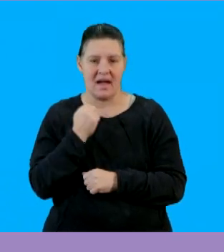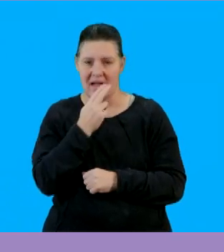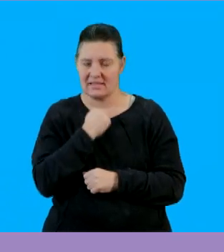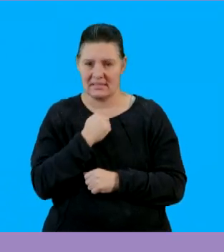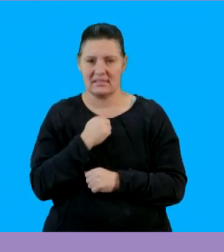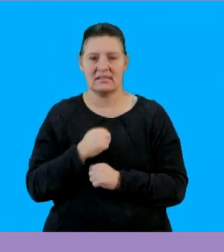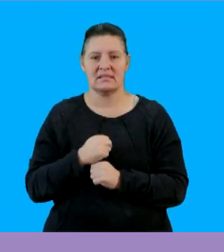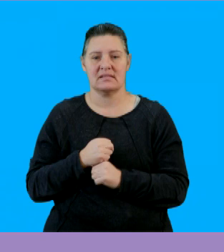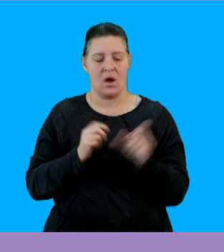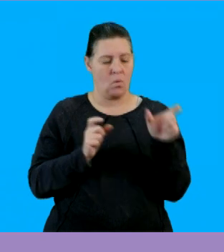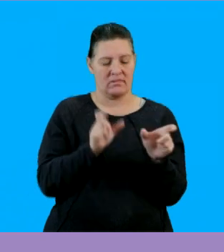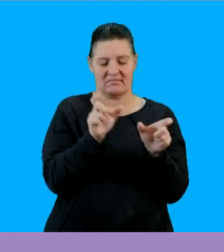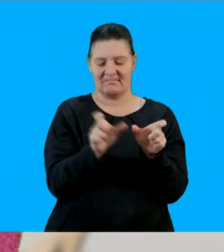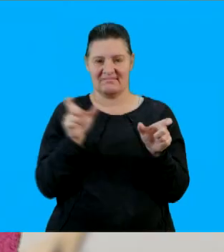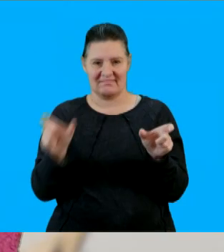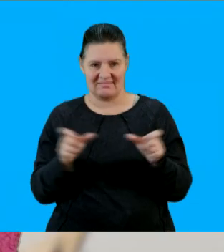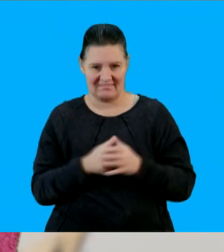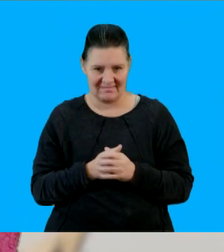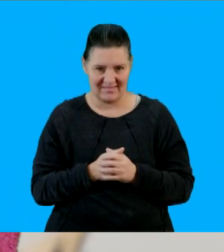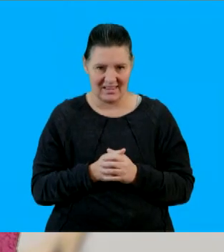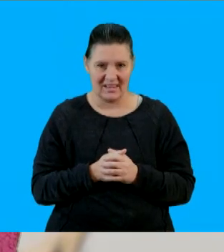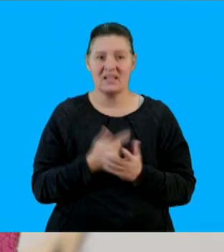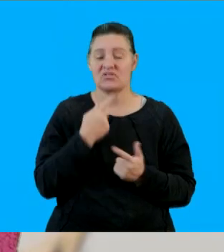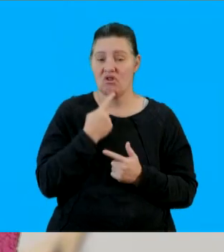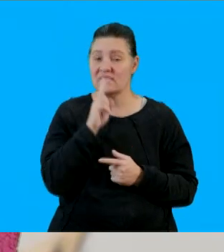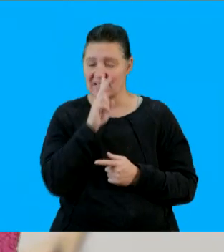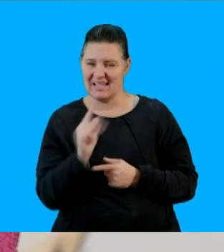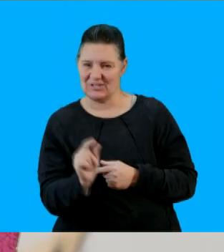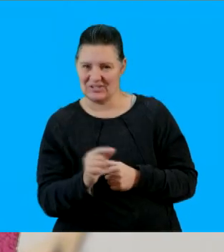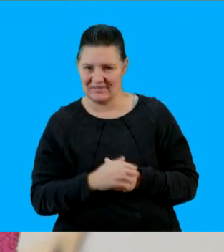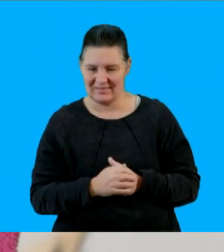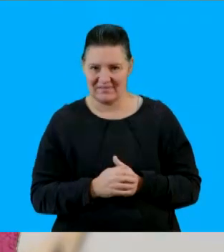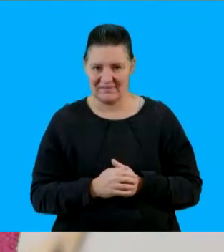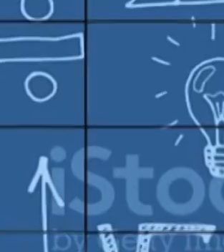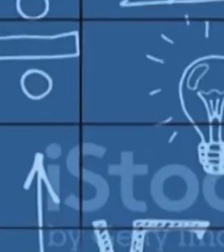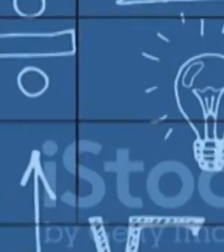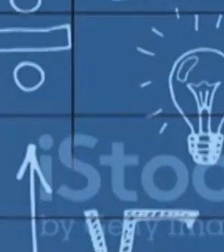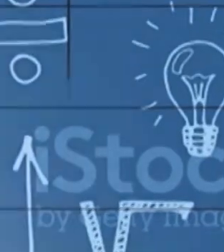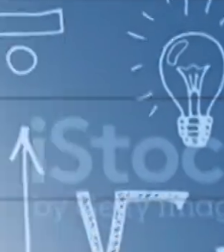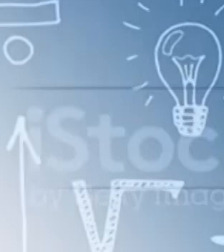nice trinomial. Let's quickly go to an ad break, and then we'll see you just now.